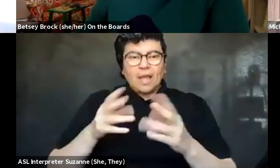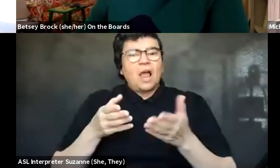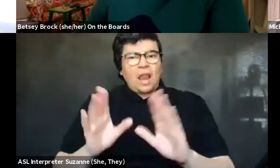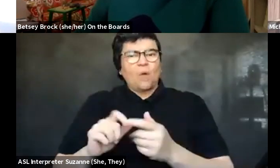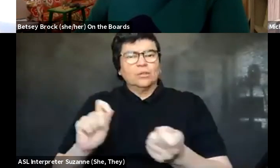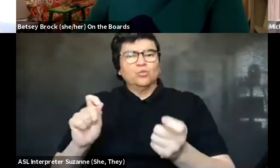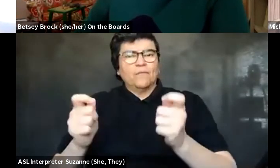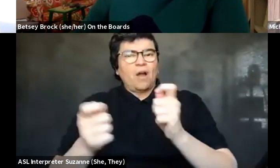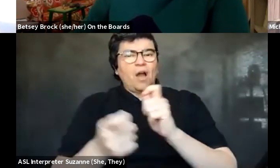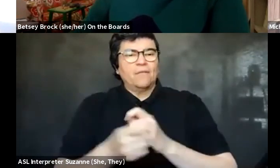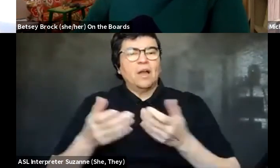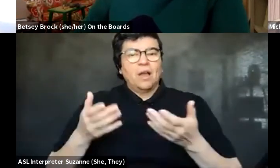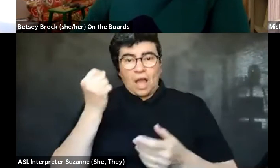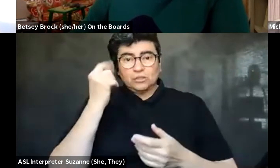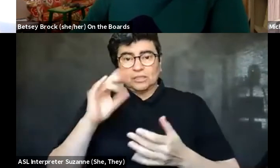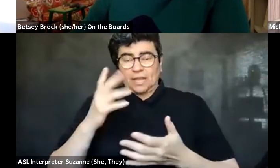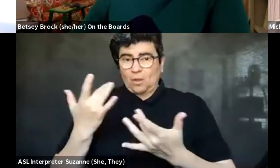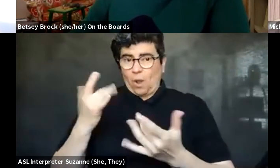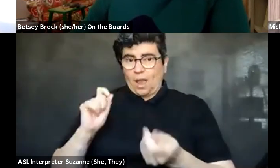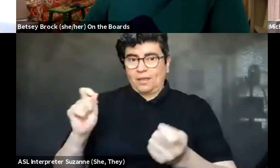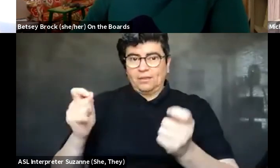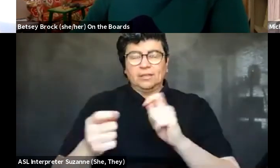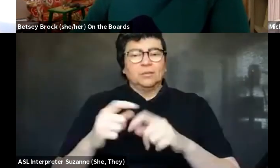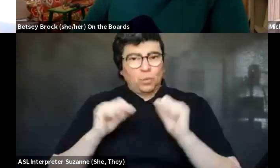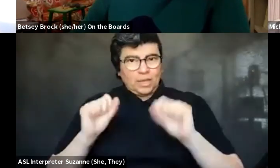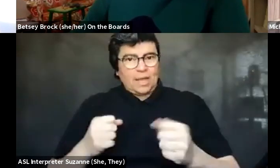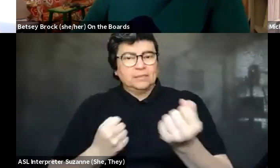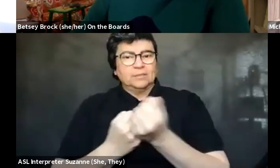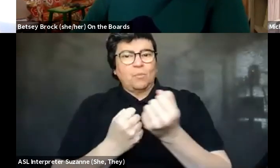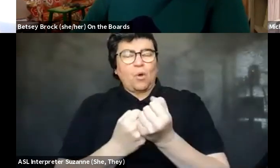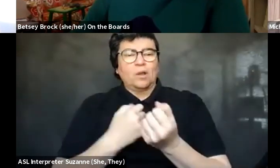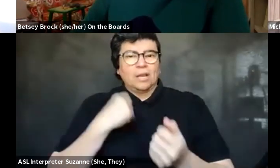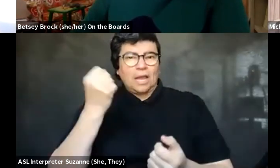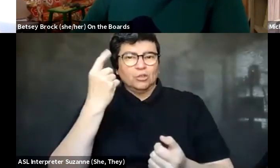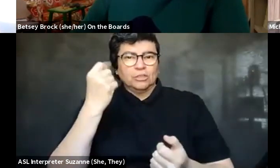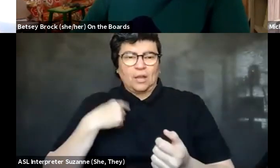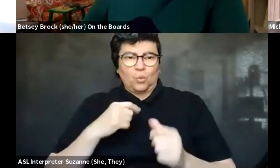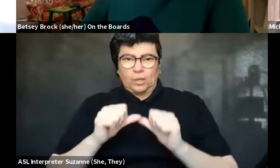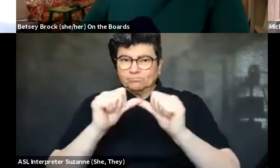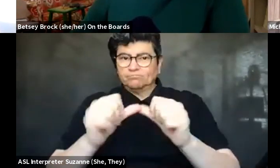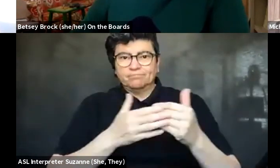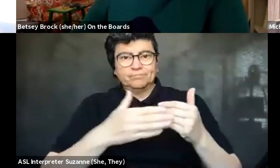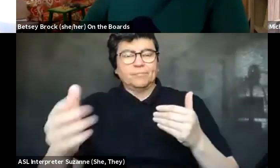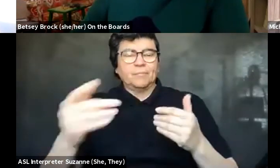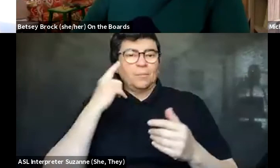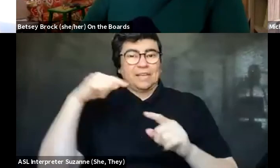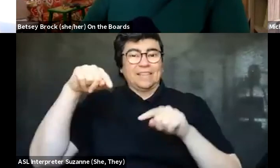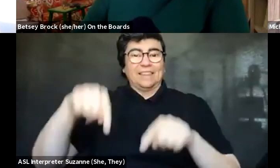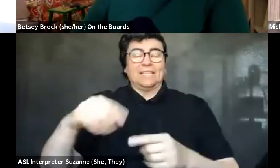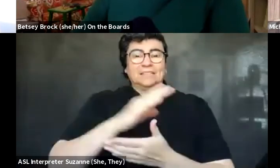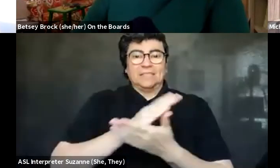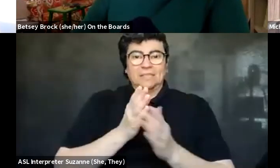and understanding their evolution to be able to support and sustain this sector going forward, because this sector supports and sustains